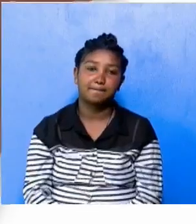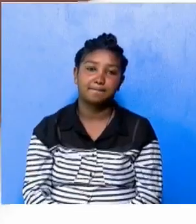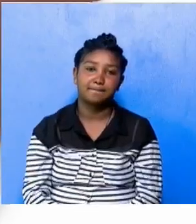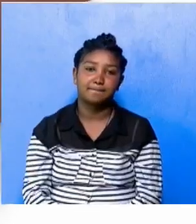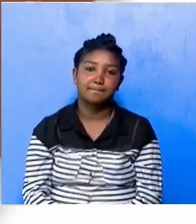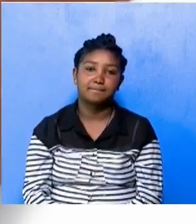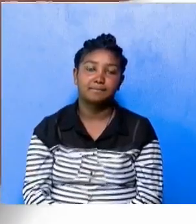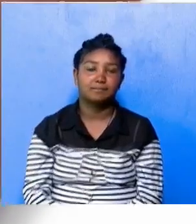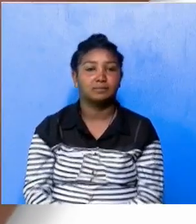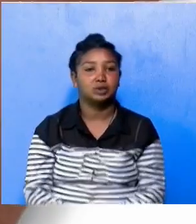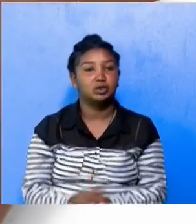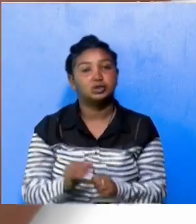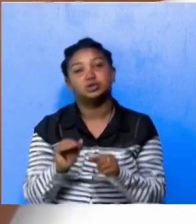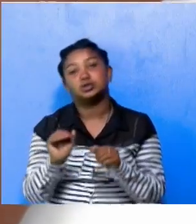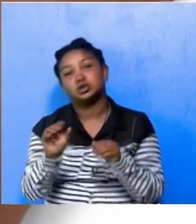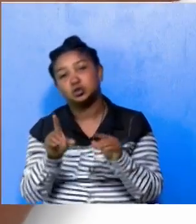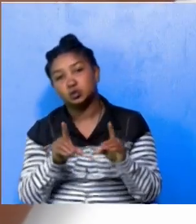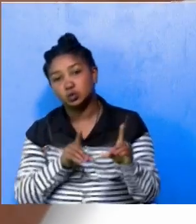do